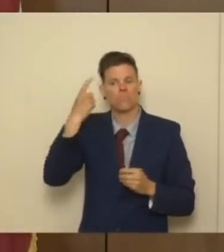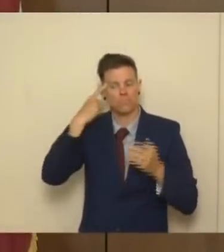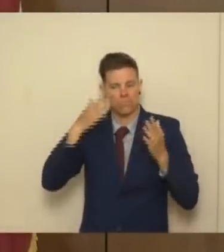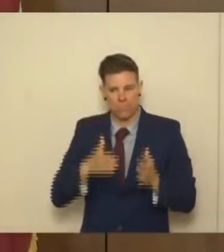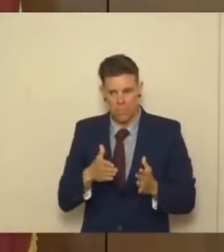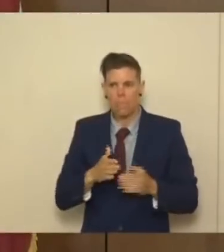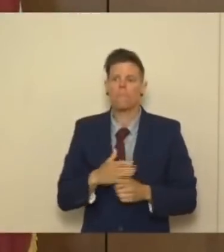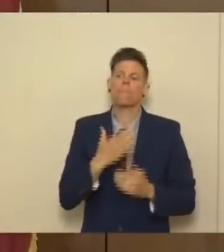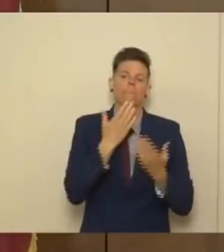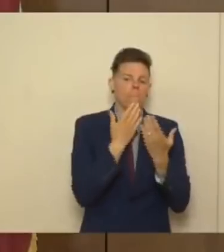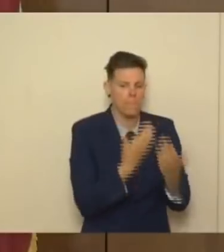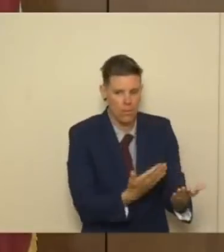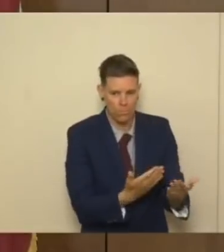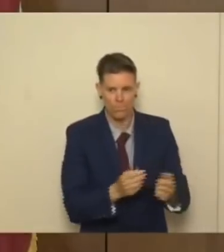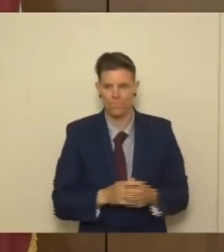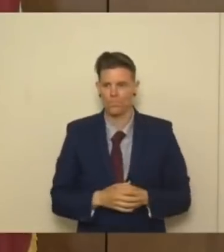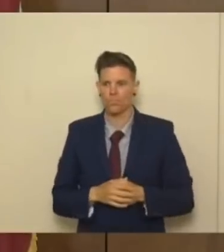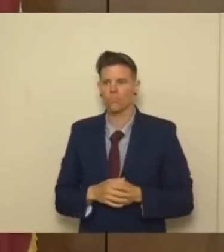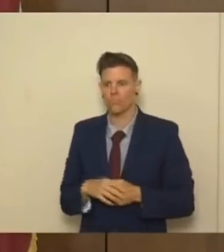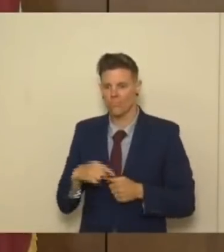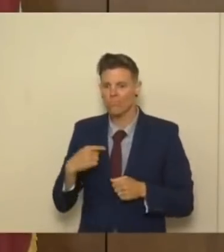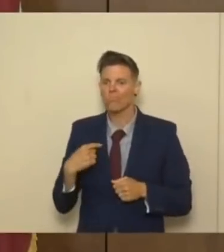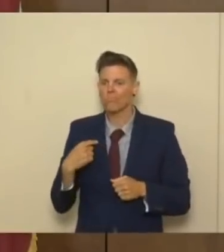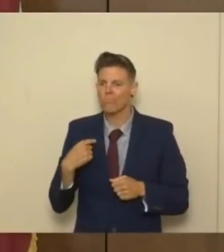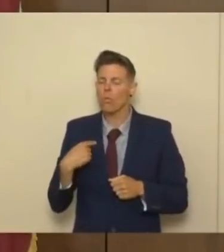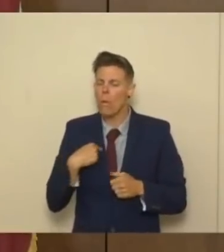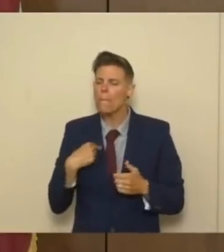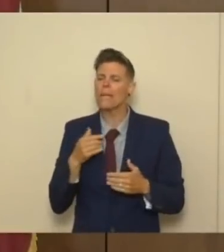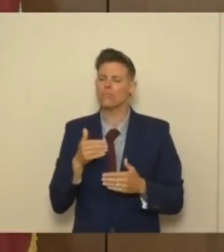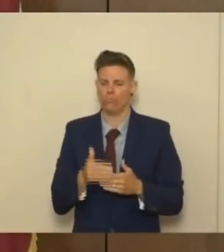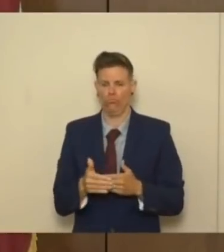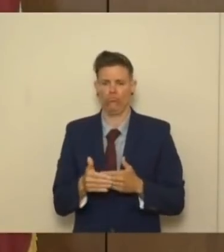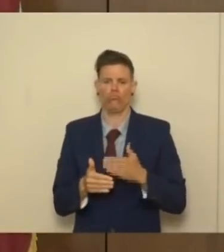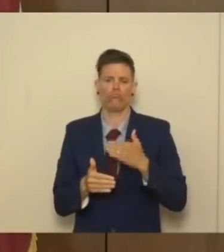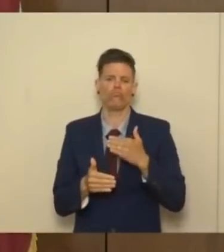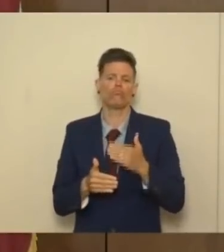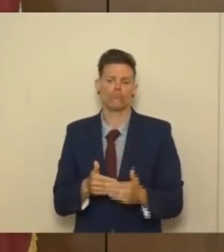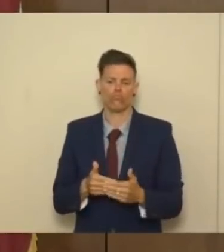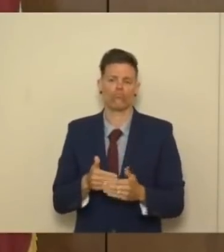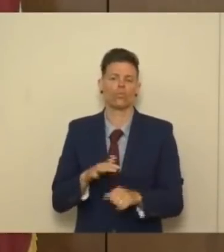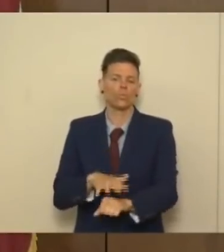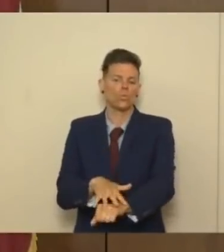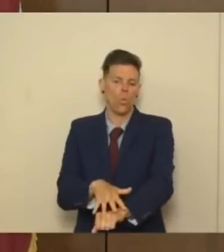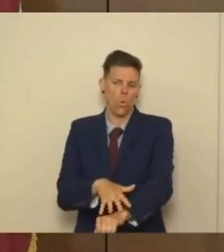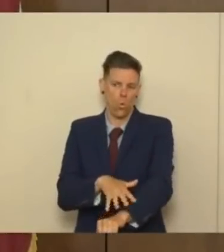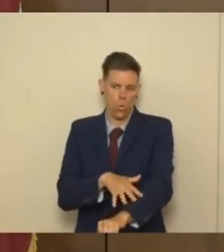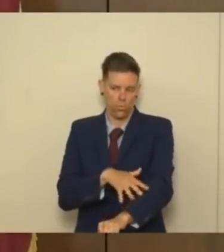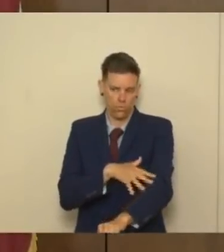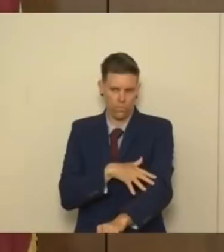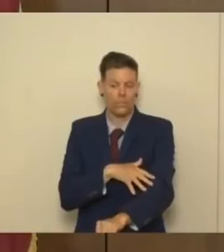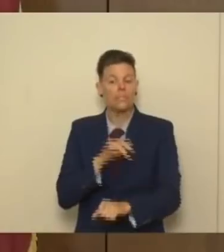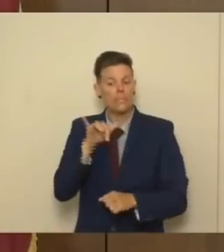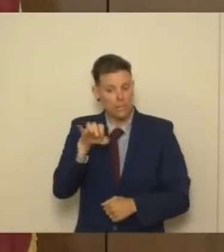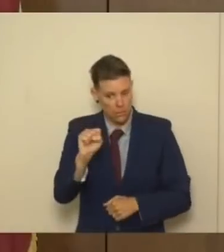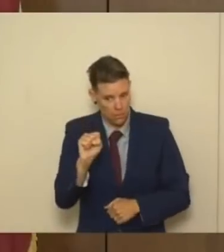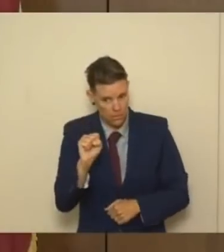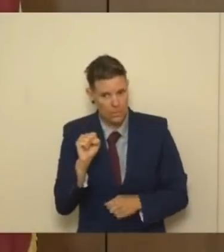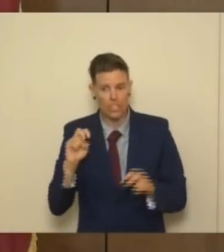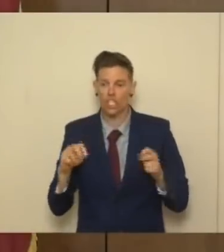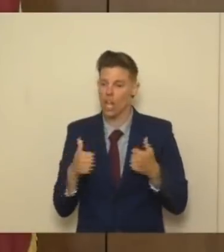I accept that. No one, again, wants to make these hard decisions. I want a growing,